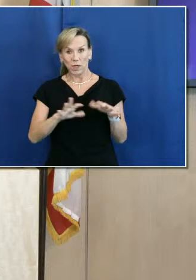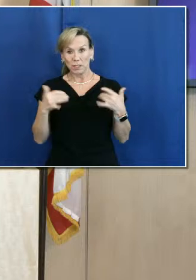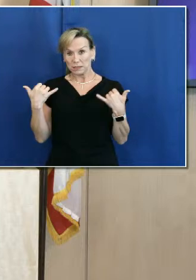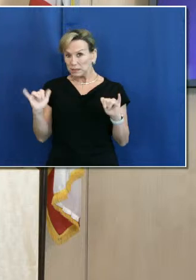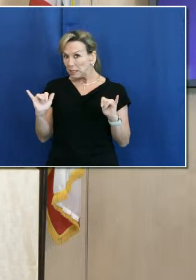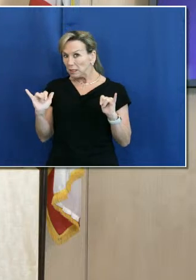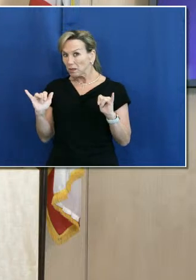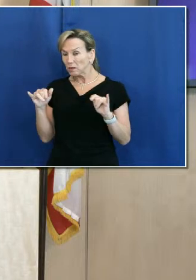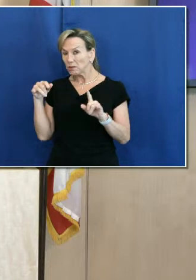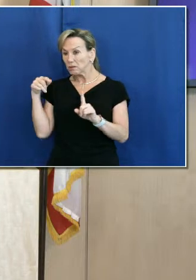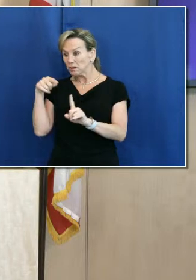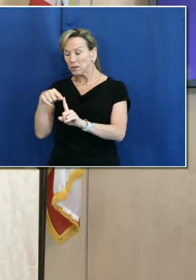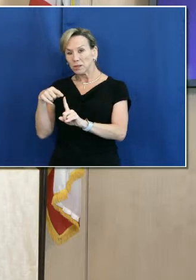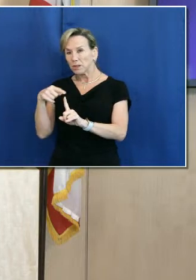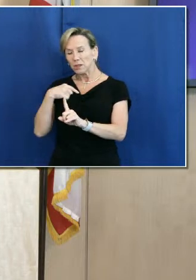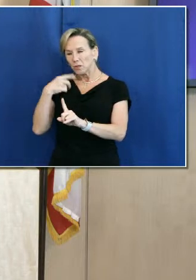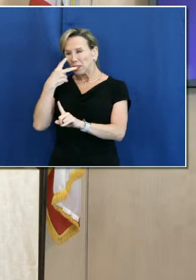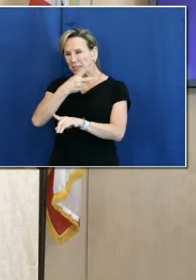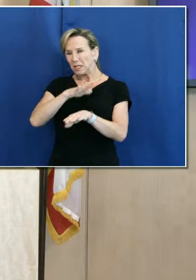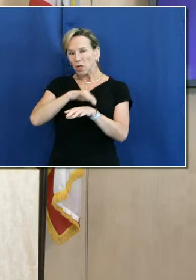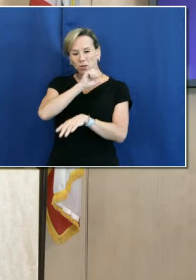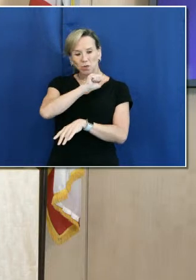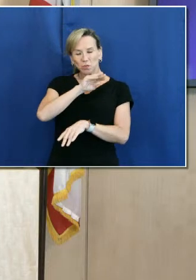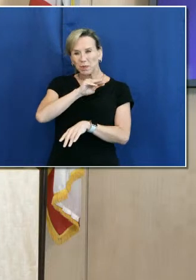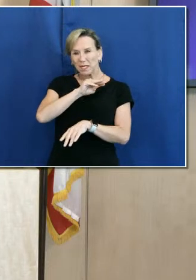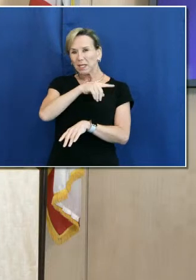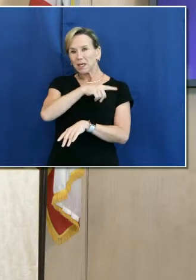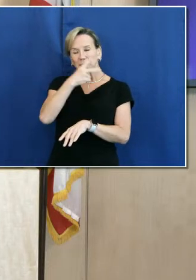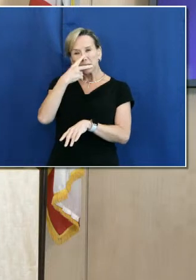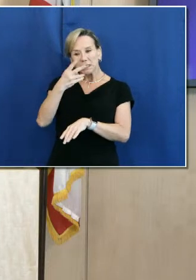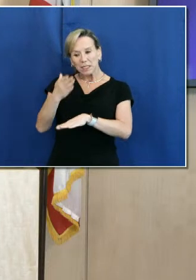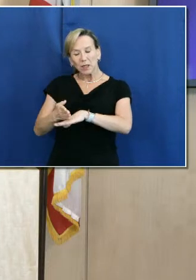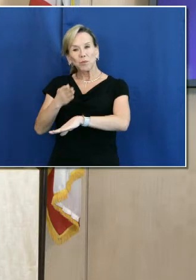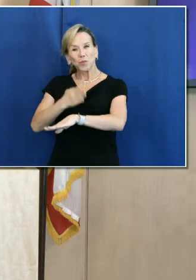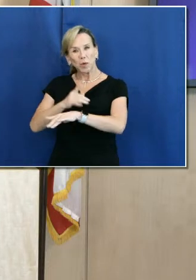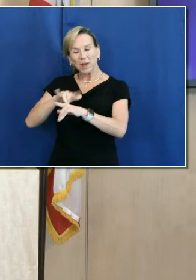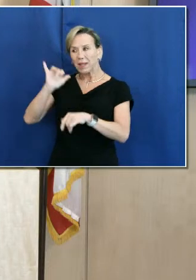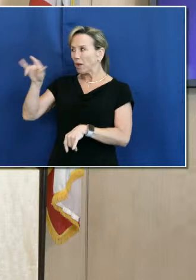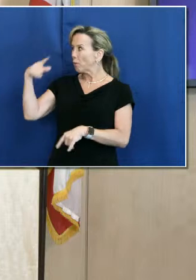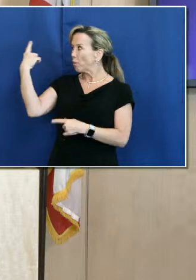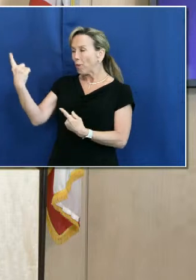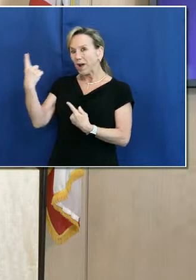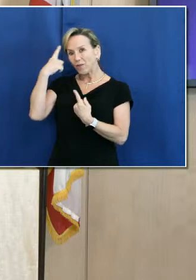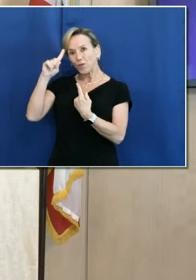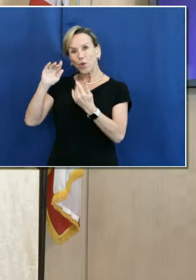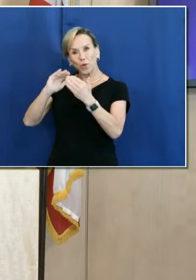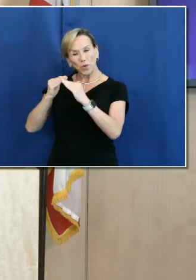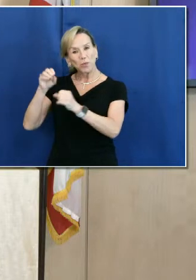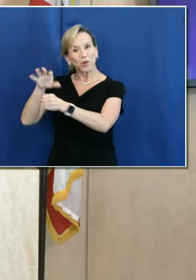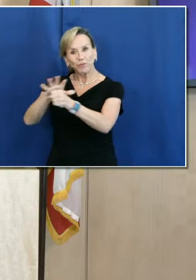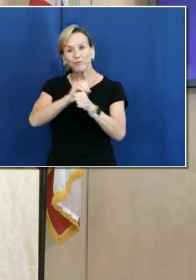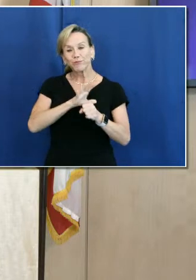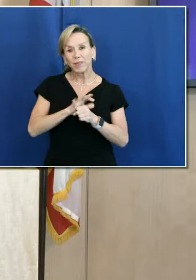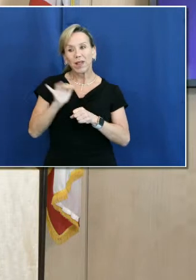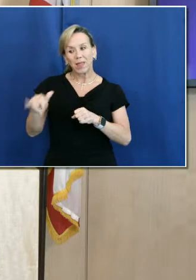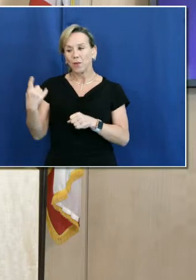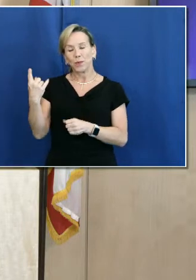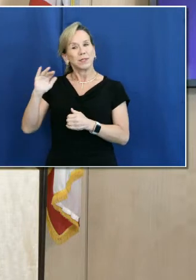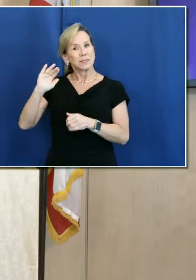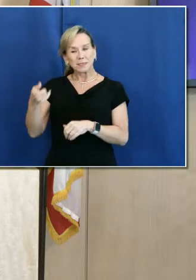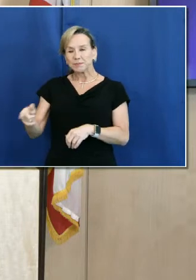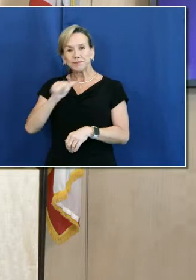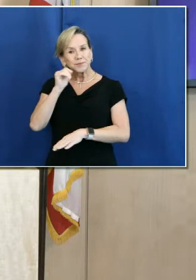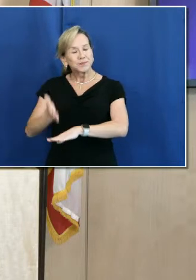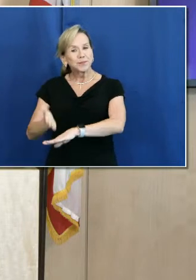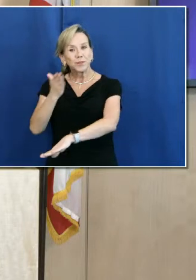media. You know, we've seen a lot of the numbers improve, but not this one. And this one was intended to inform you all when more restrictions may be